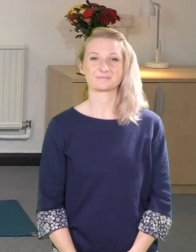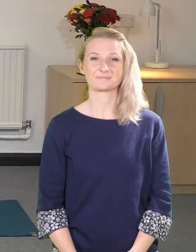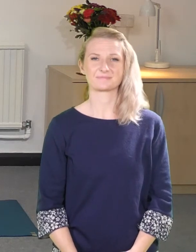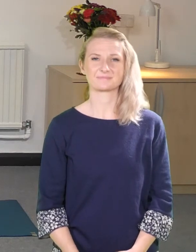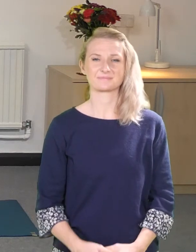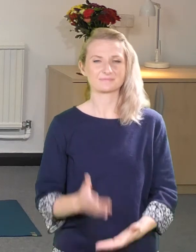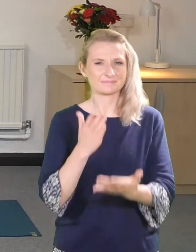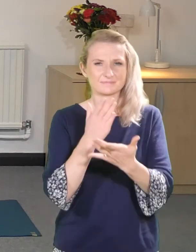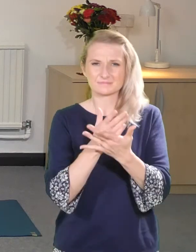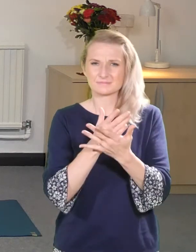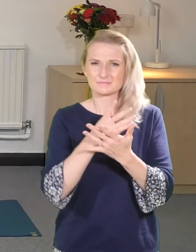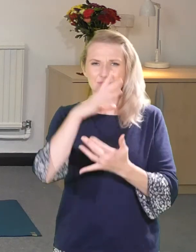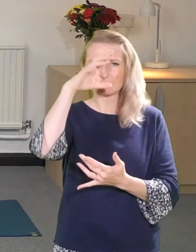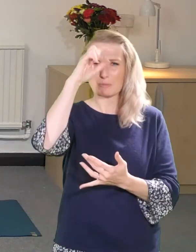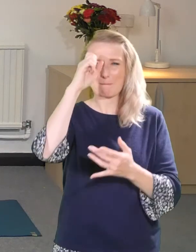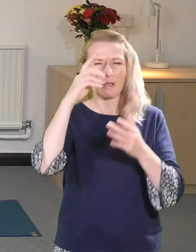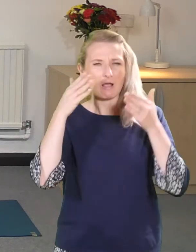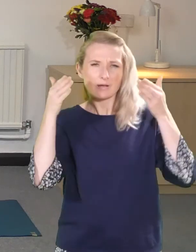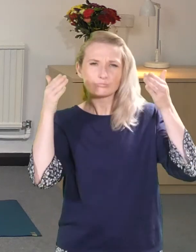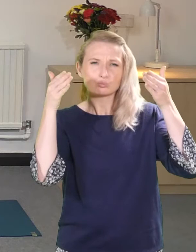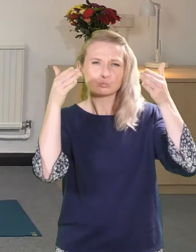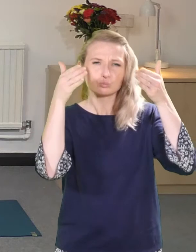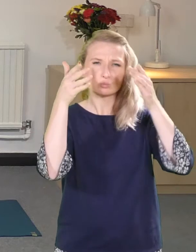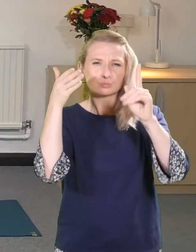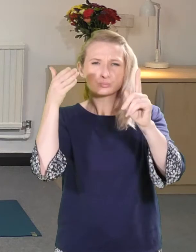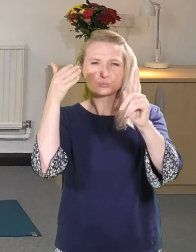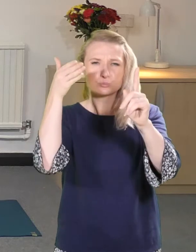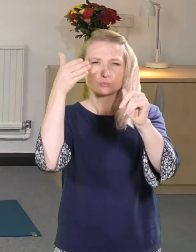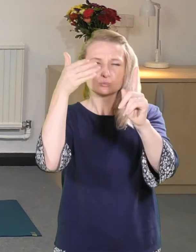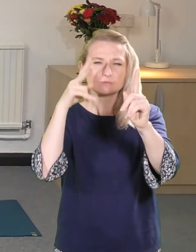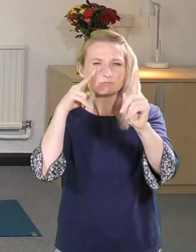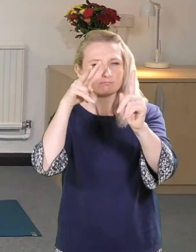Really remaining as focused as possible.